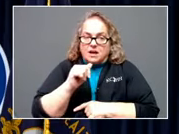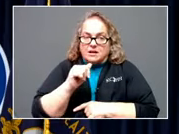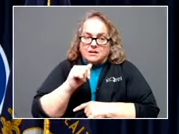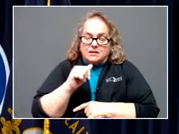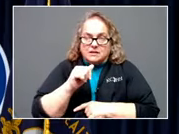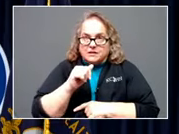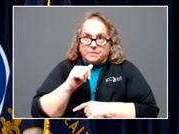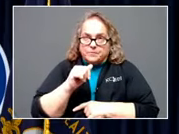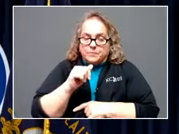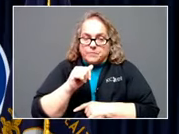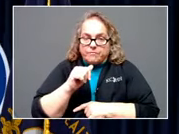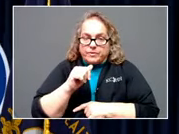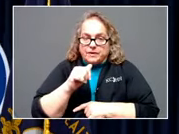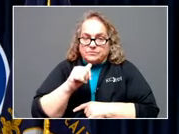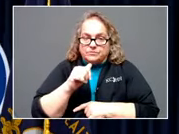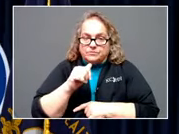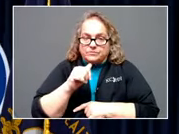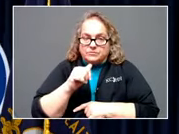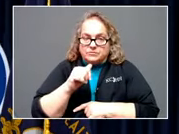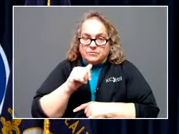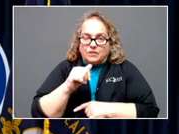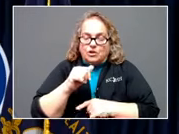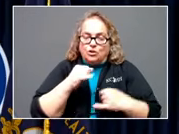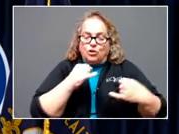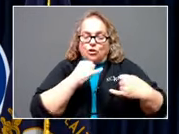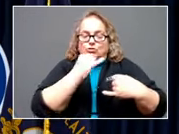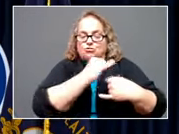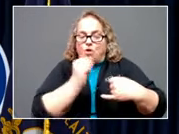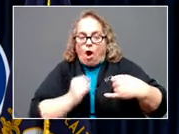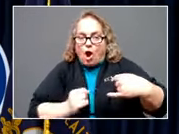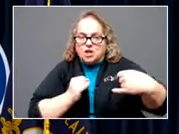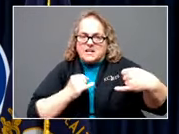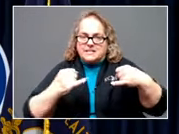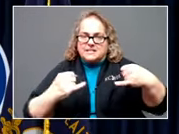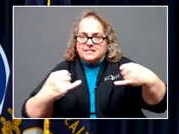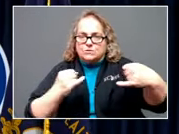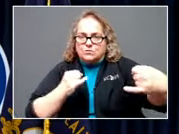let's say intentionally try to move to an even larger majority